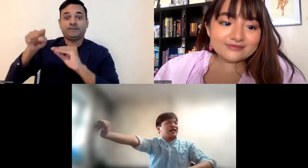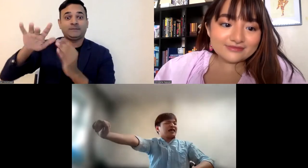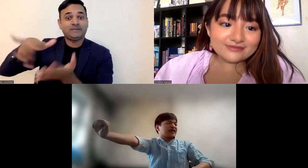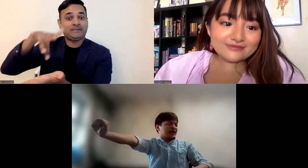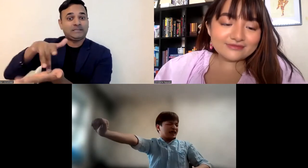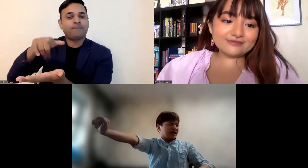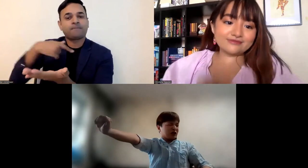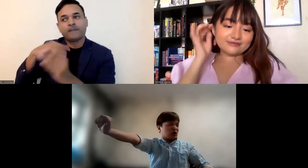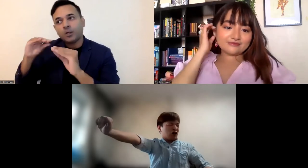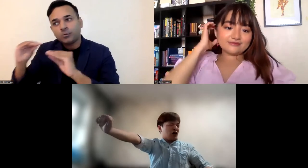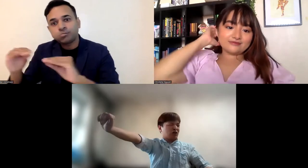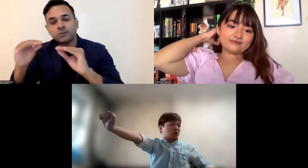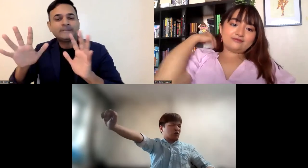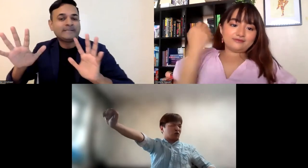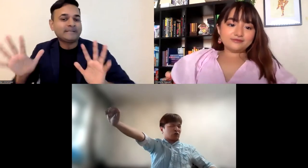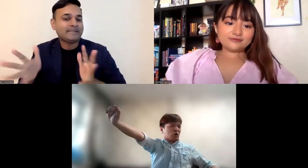And